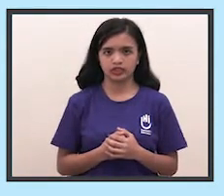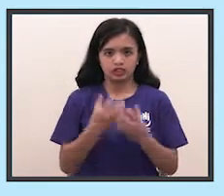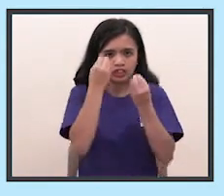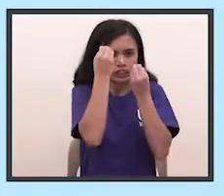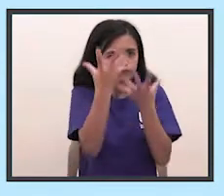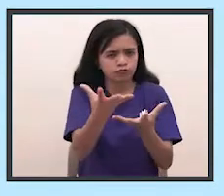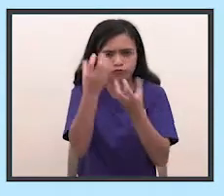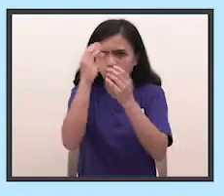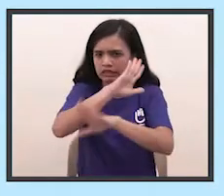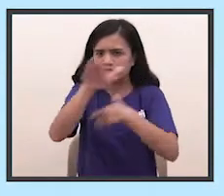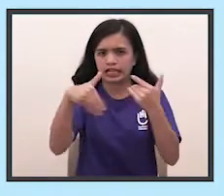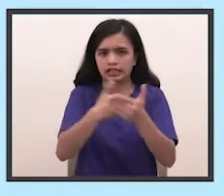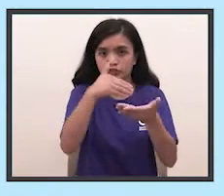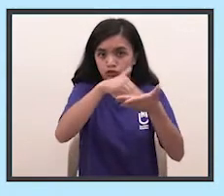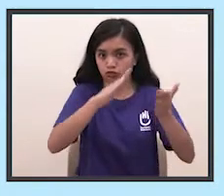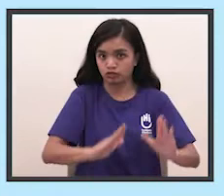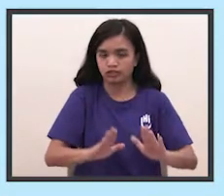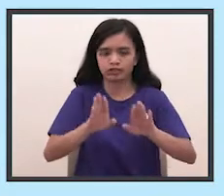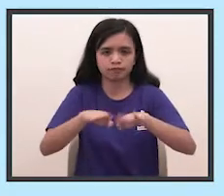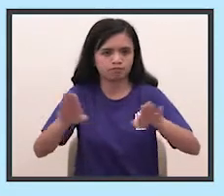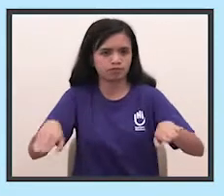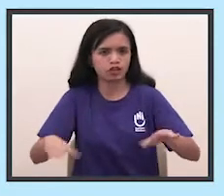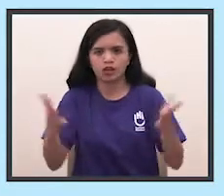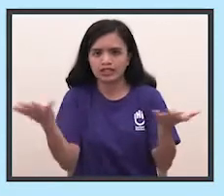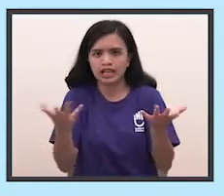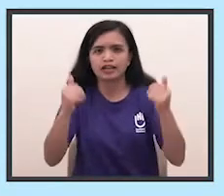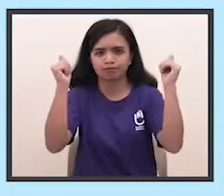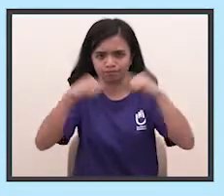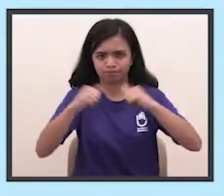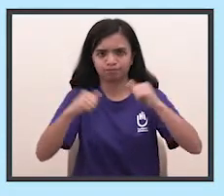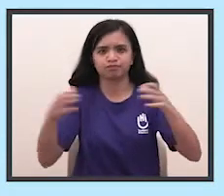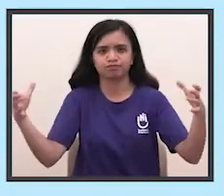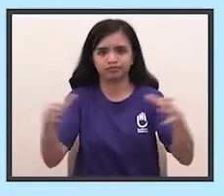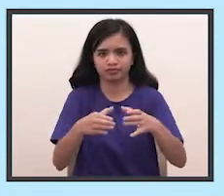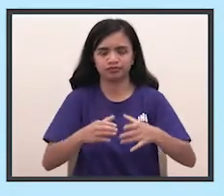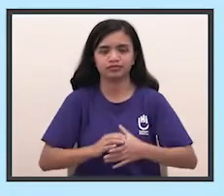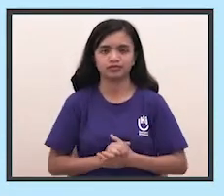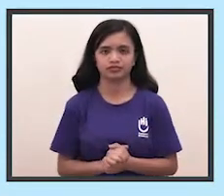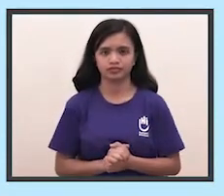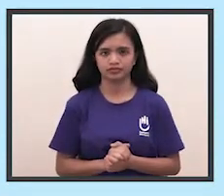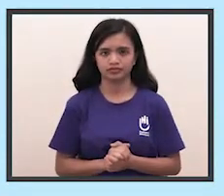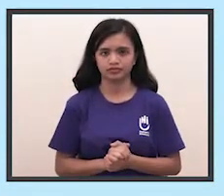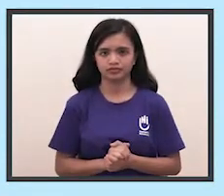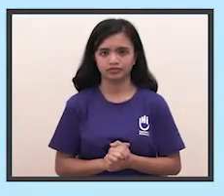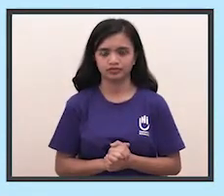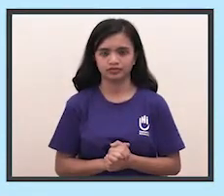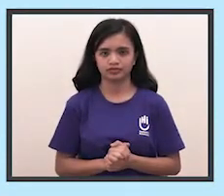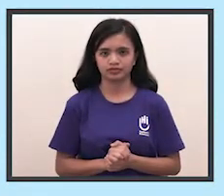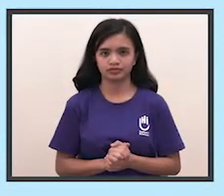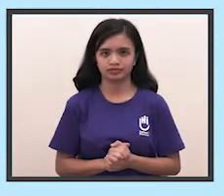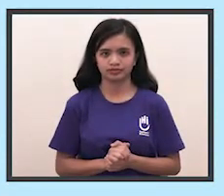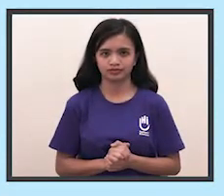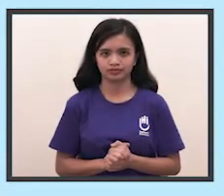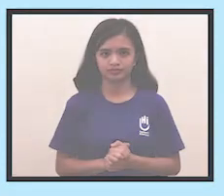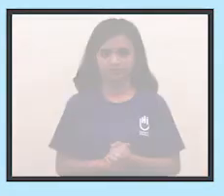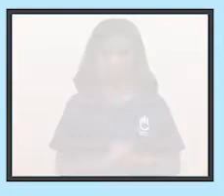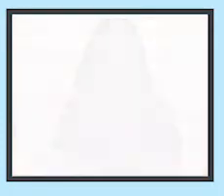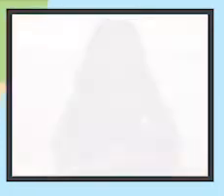Inform all children and students of agreed assembly or meeting points.